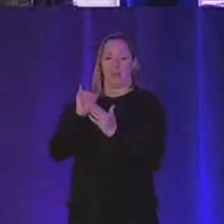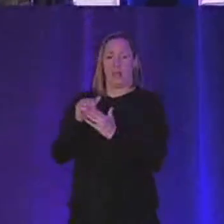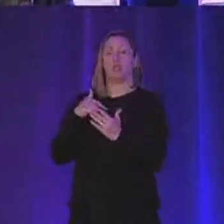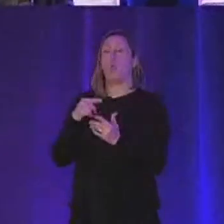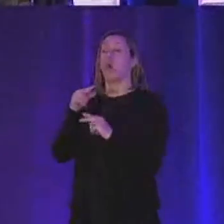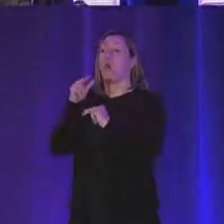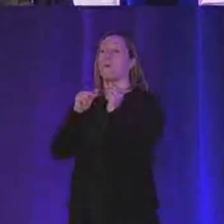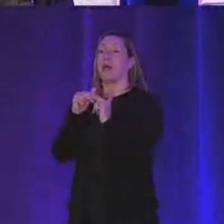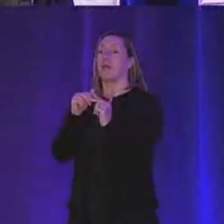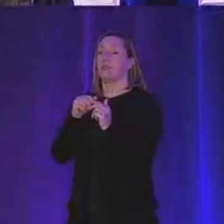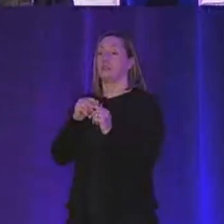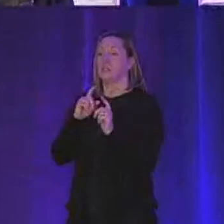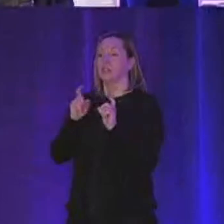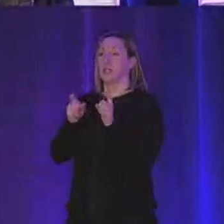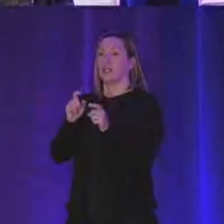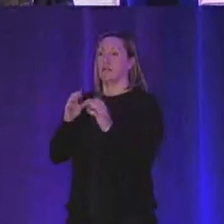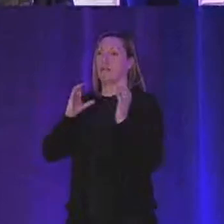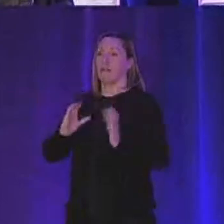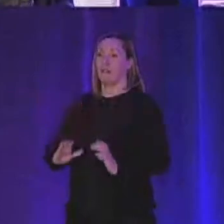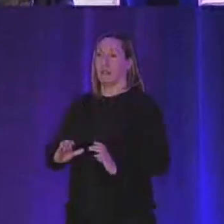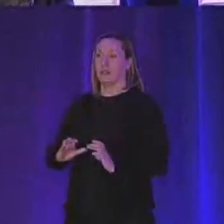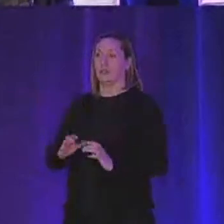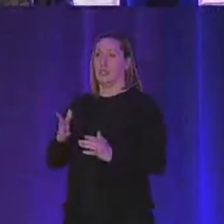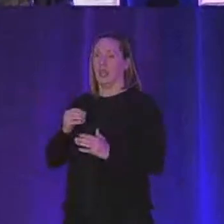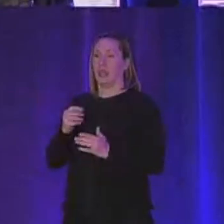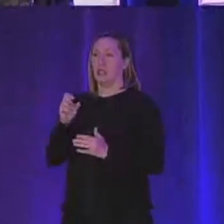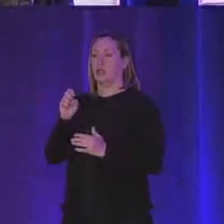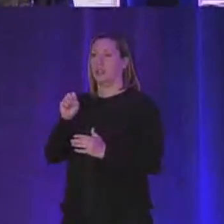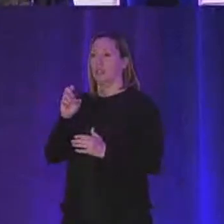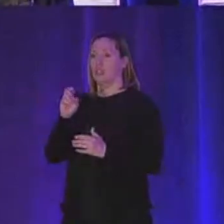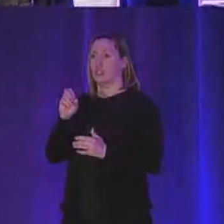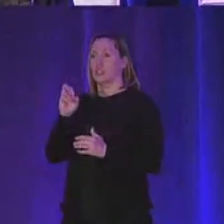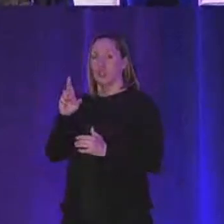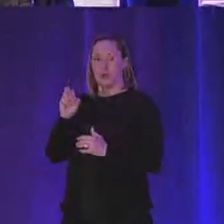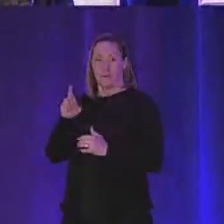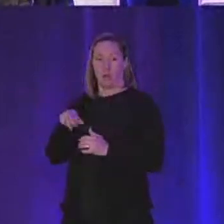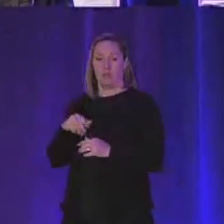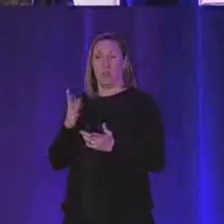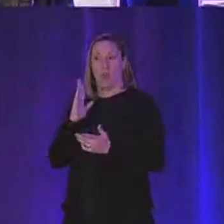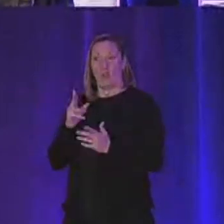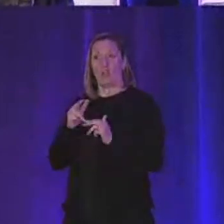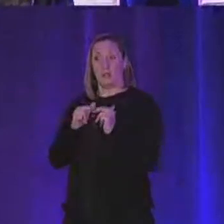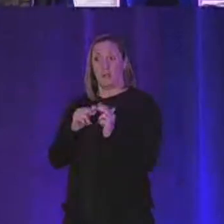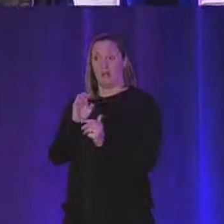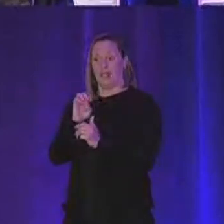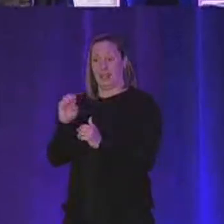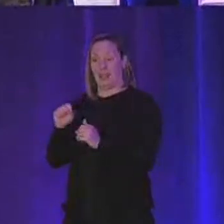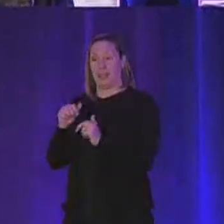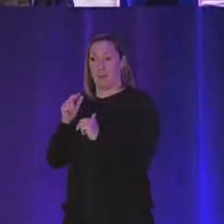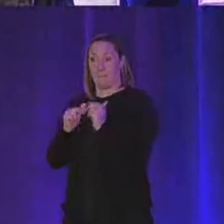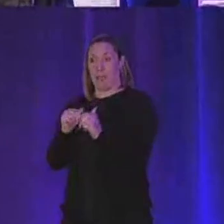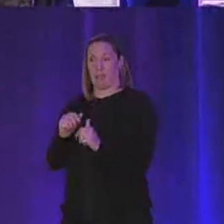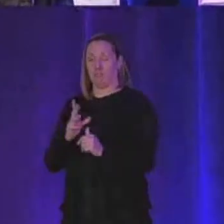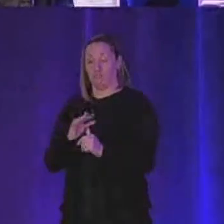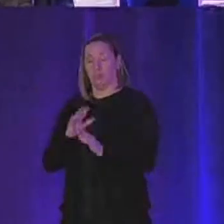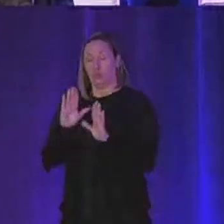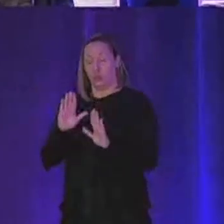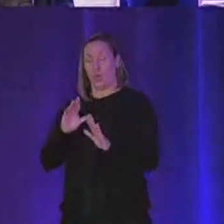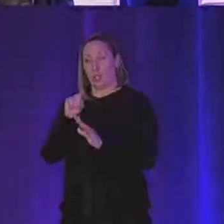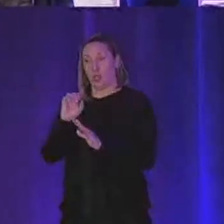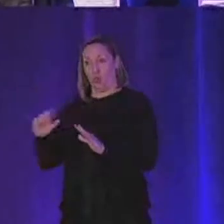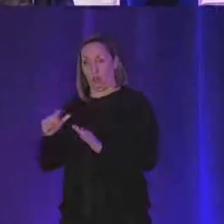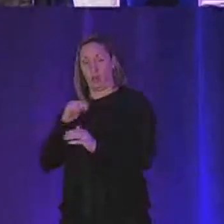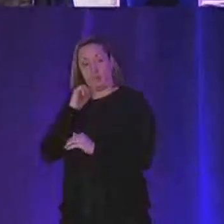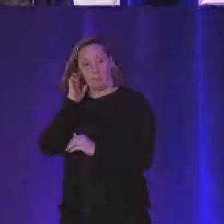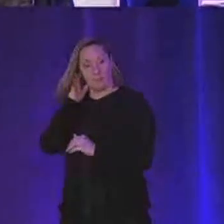and delineate client and server right here. So I'll actually have to build this with ES-build, which is an absolutely great tool.